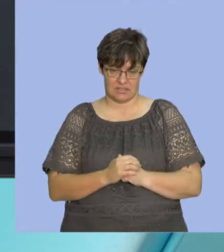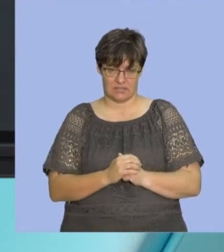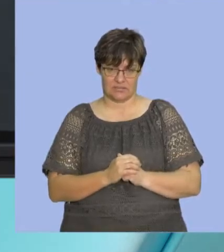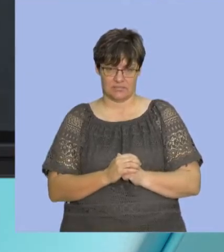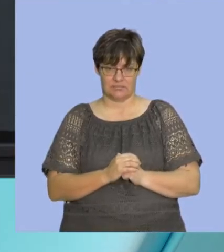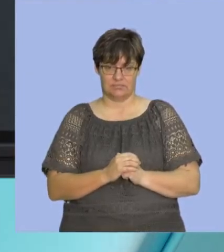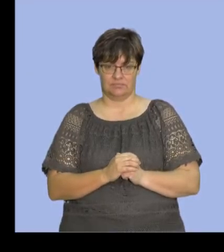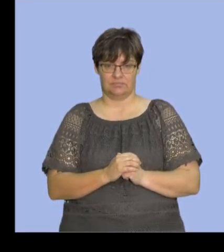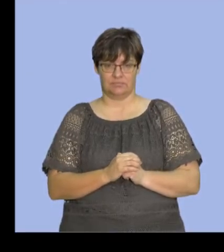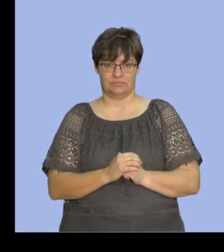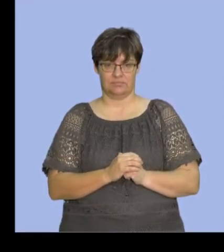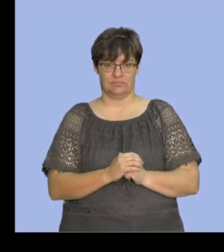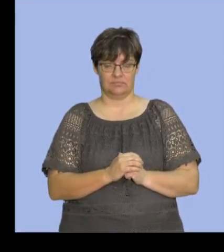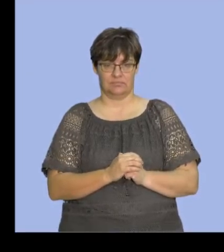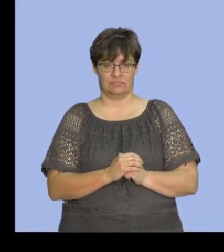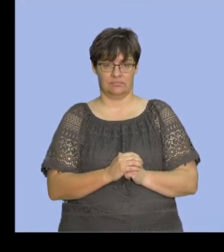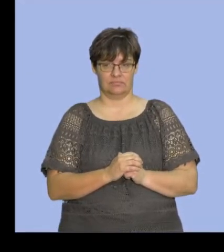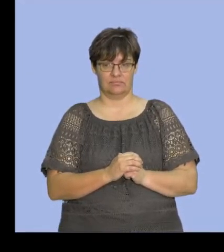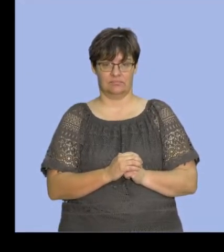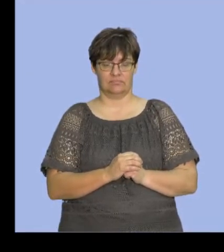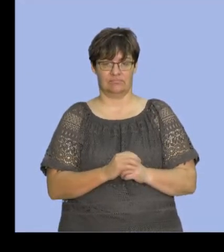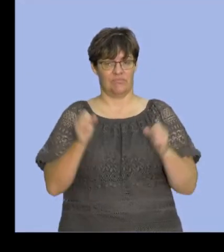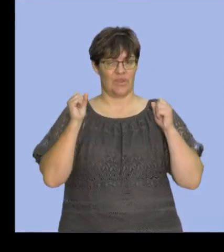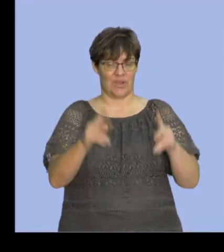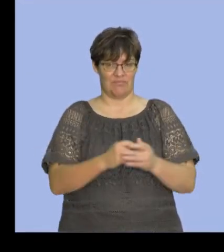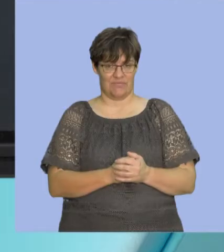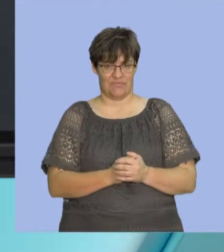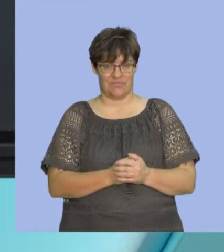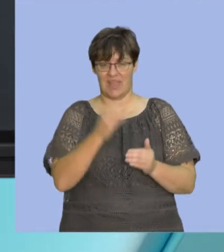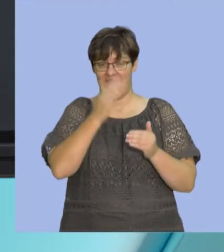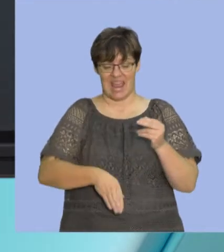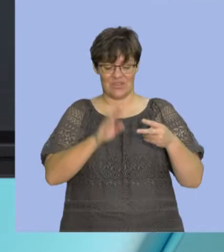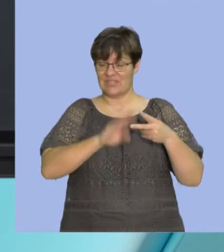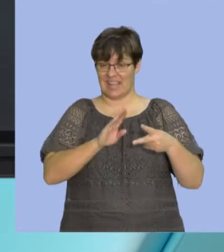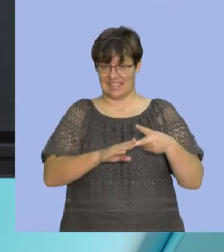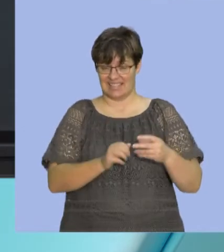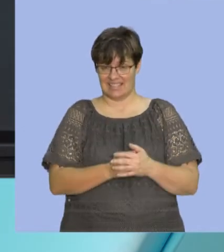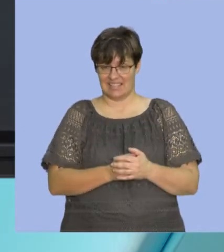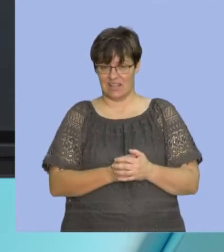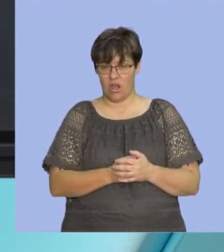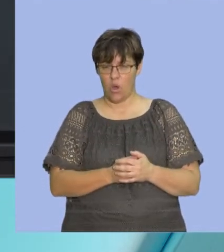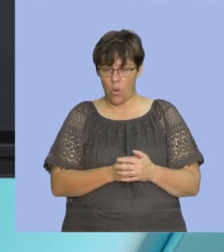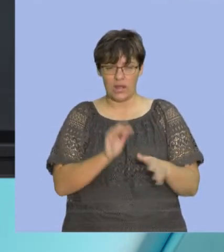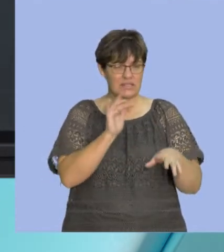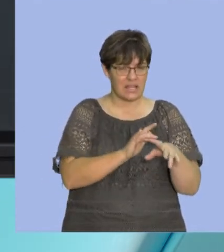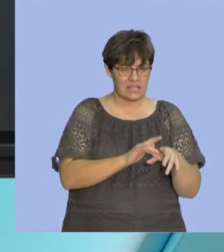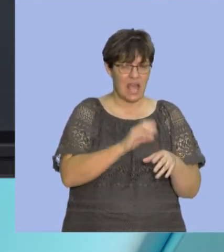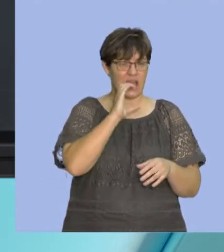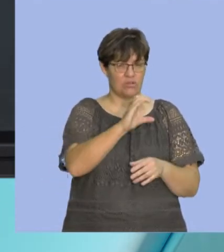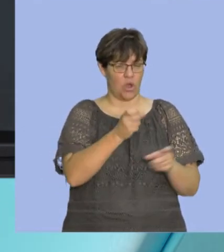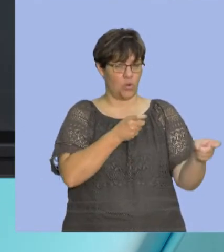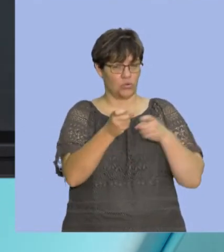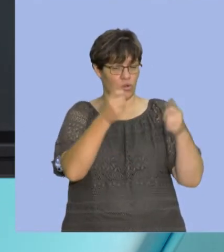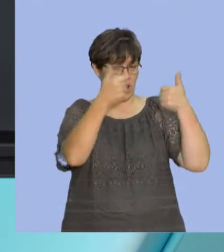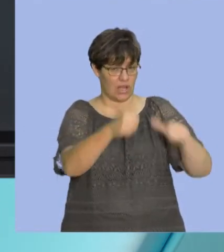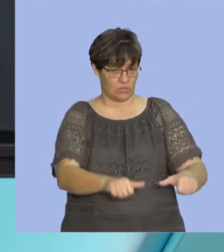our business. Okay, guys, that's the end of the second segment. We've touched on the creditors control